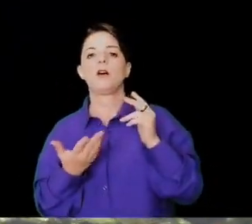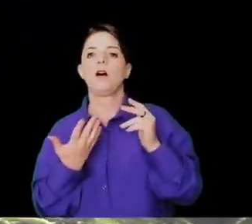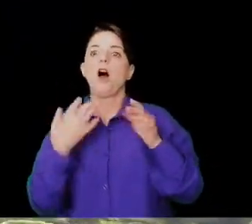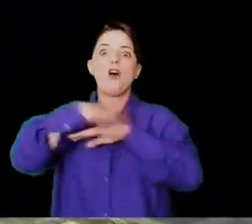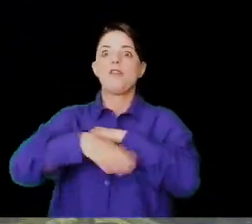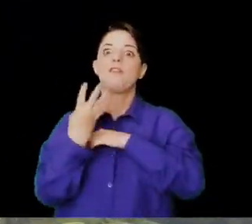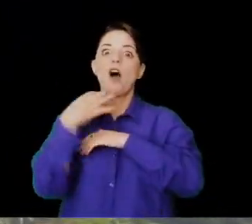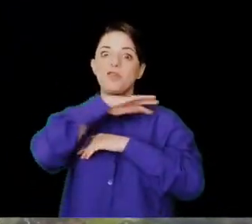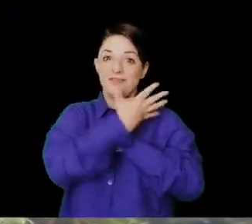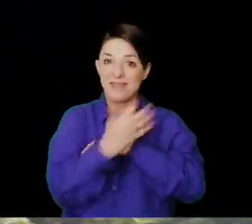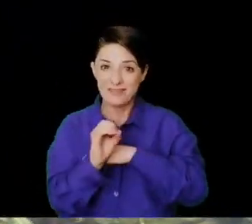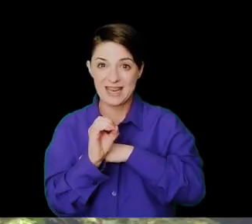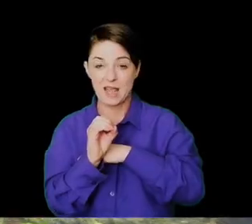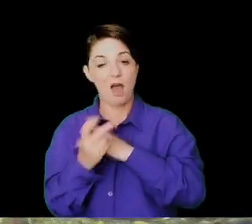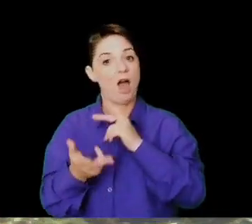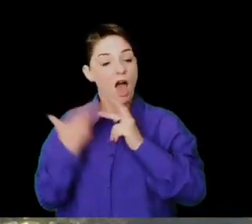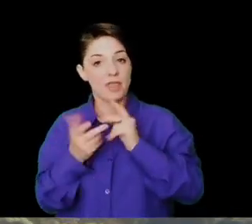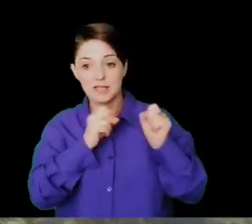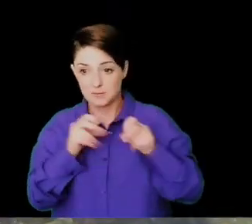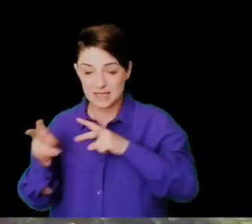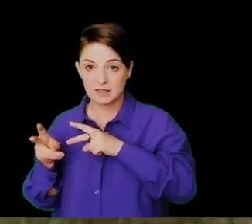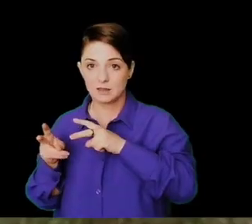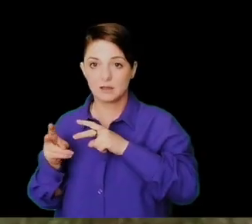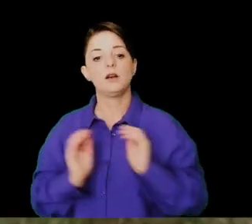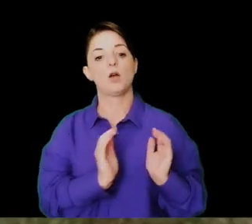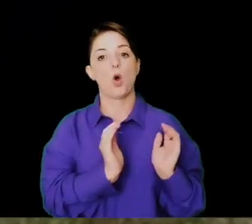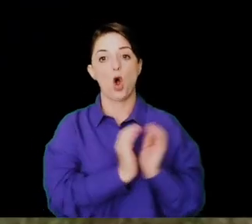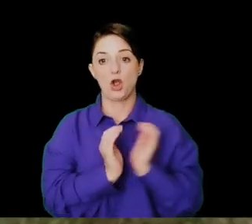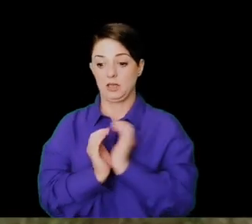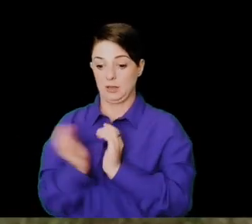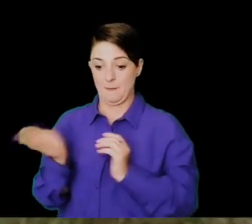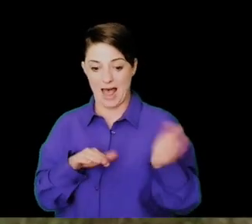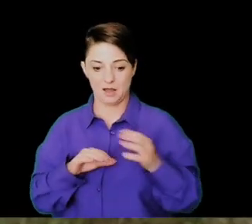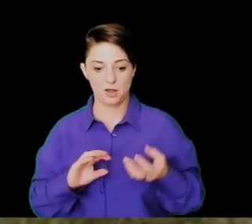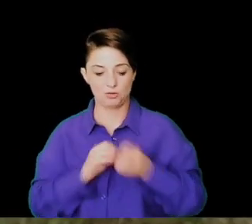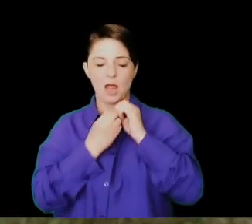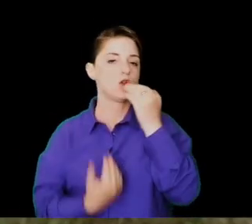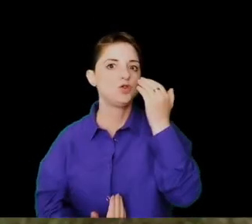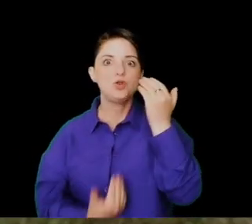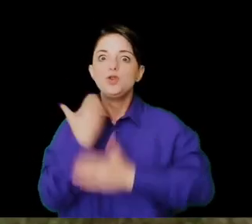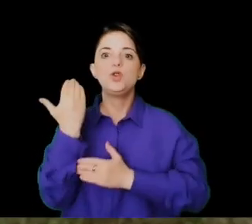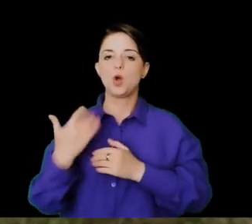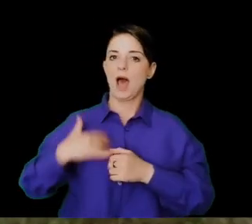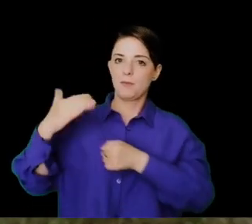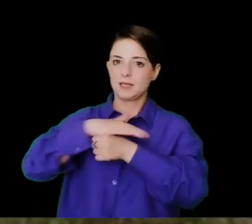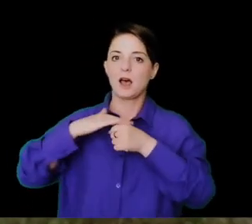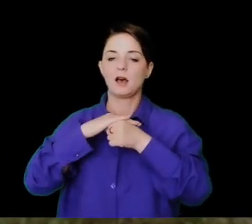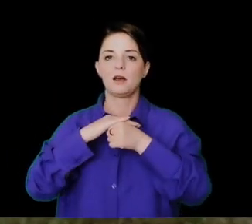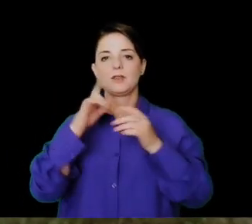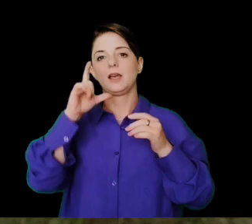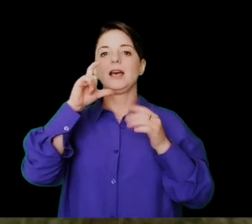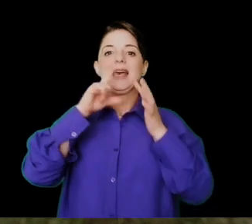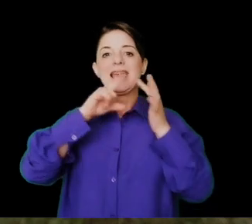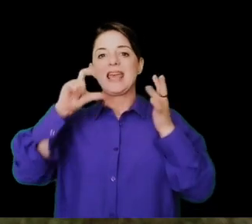over 450 other species. When you reintroduce oysters, you're creating an entire habitat, so the whole